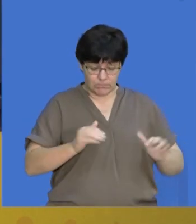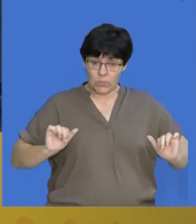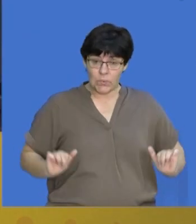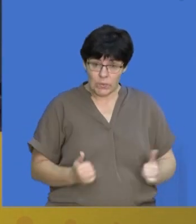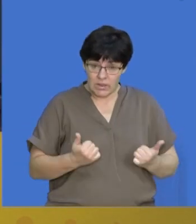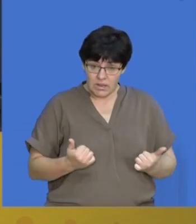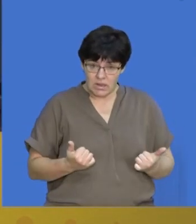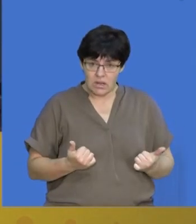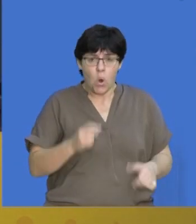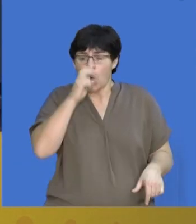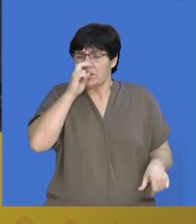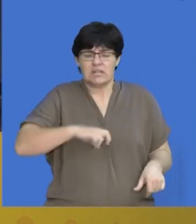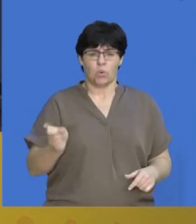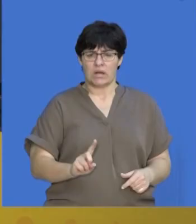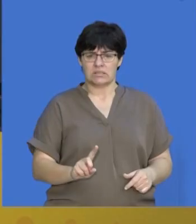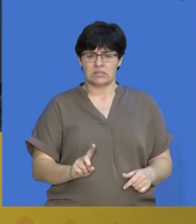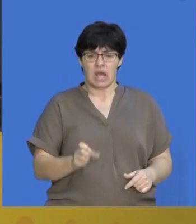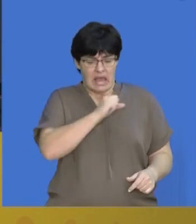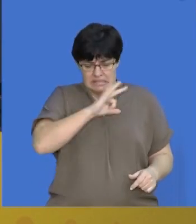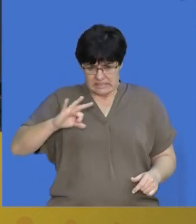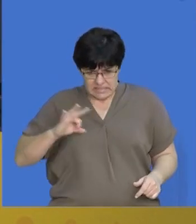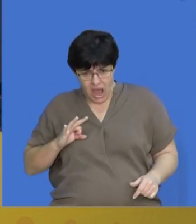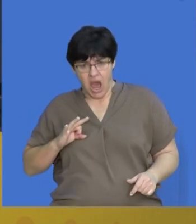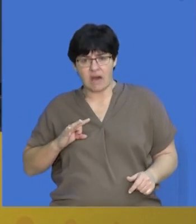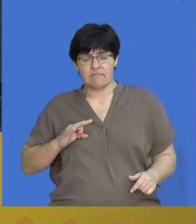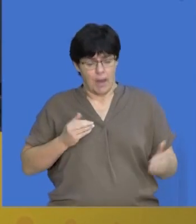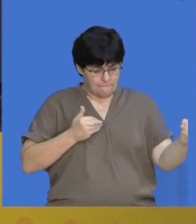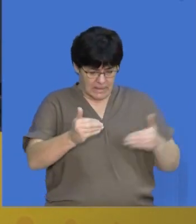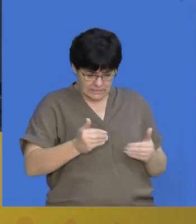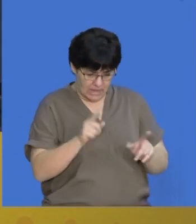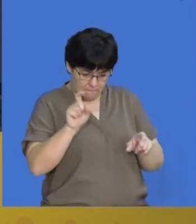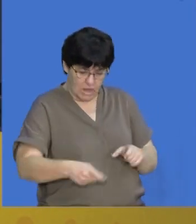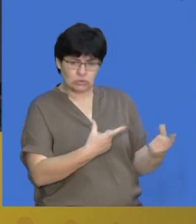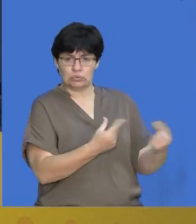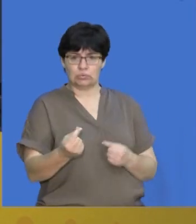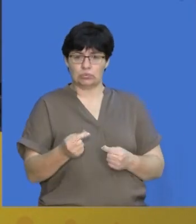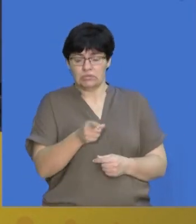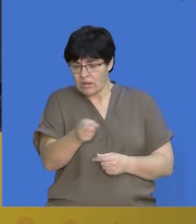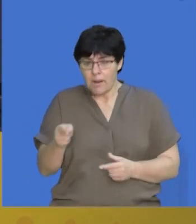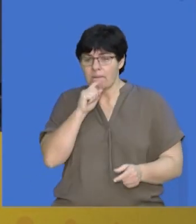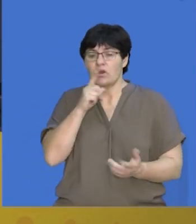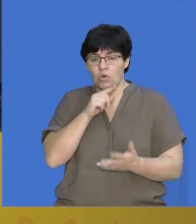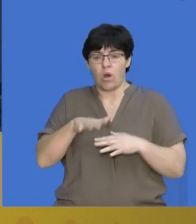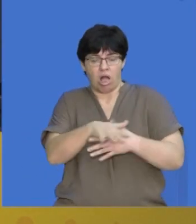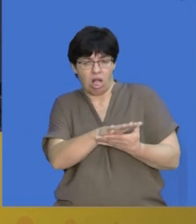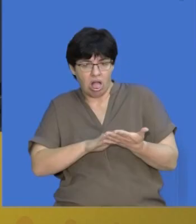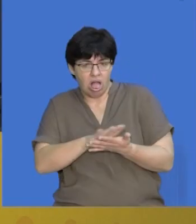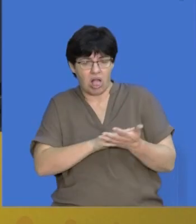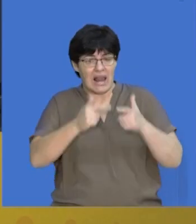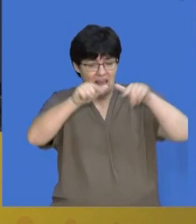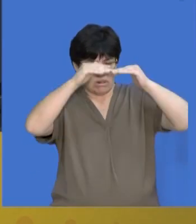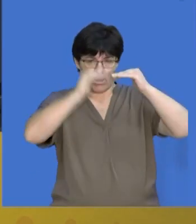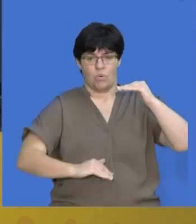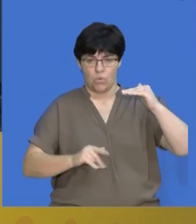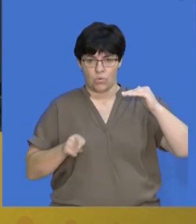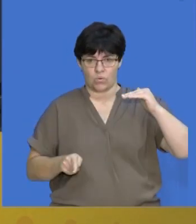required that you need people to help you maintain those river systems, ensuring that pollution levels are low. So simply